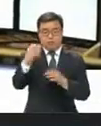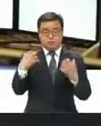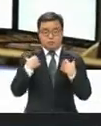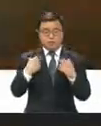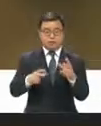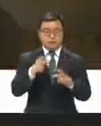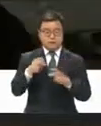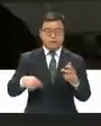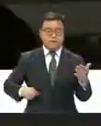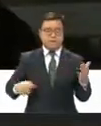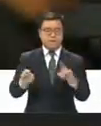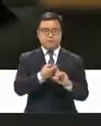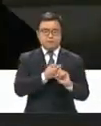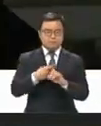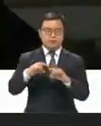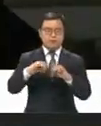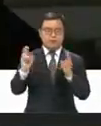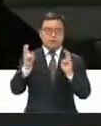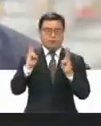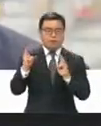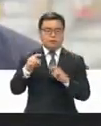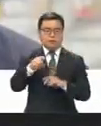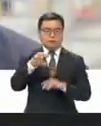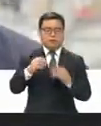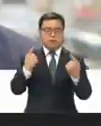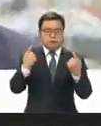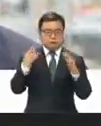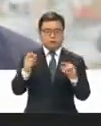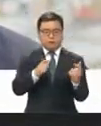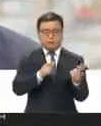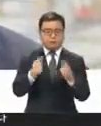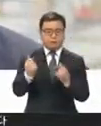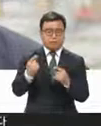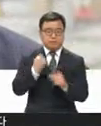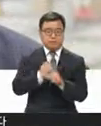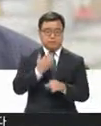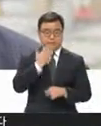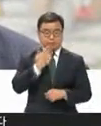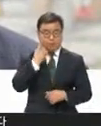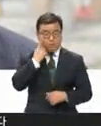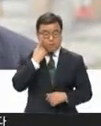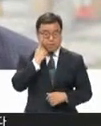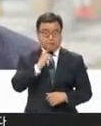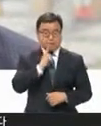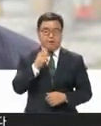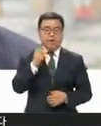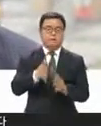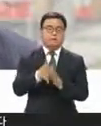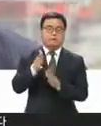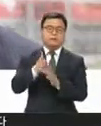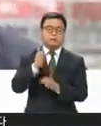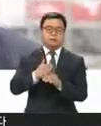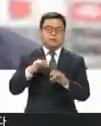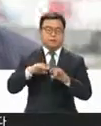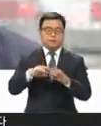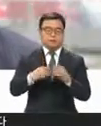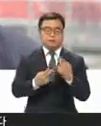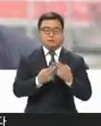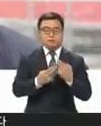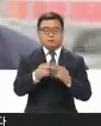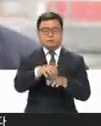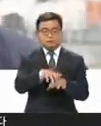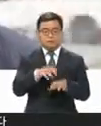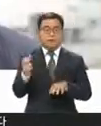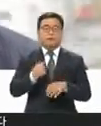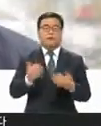partners and the electricity utility thought that to test a particular this type of large energy storage system,